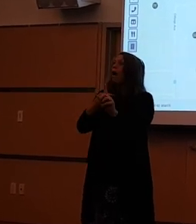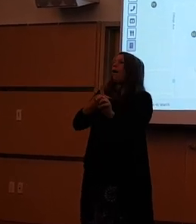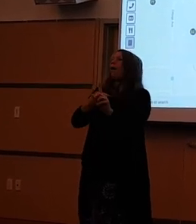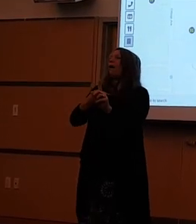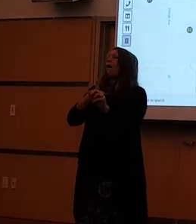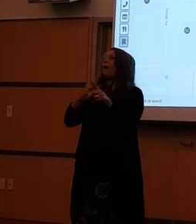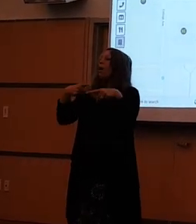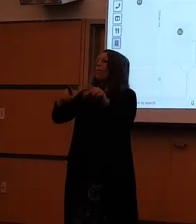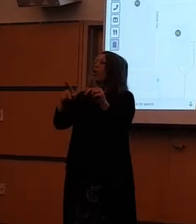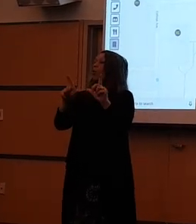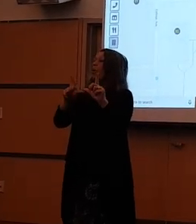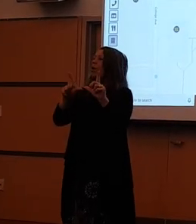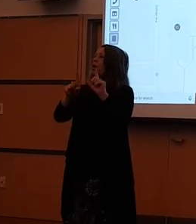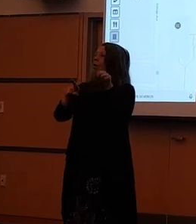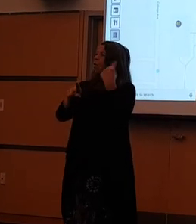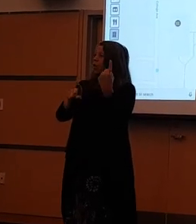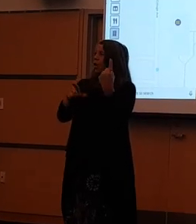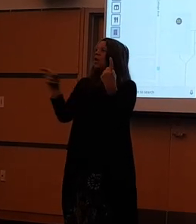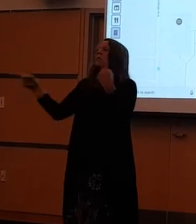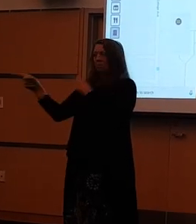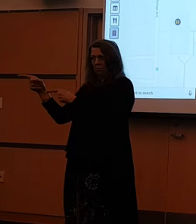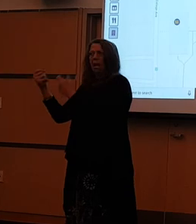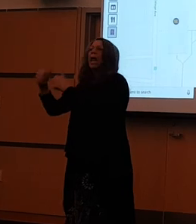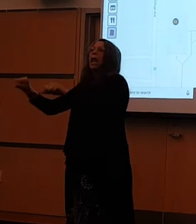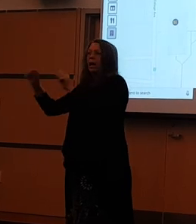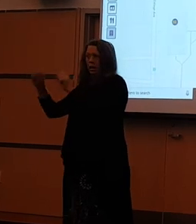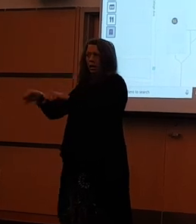for available for all the college.